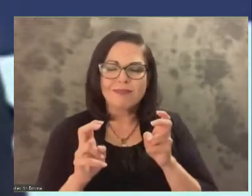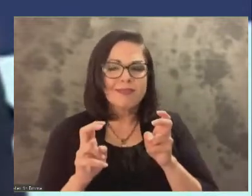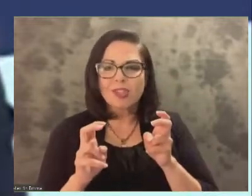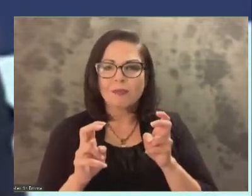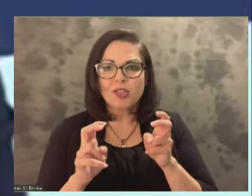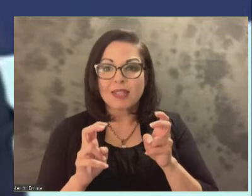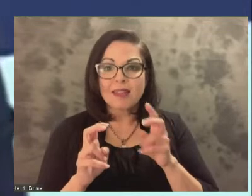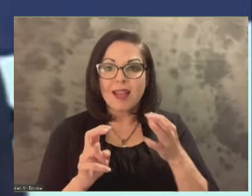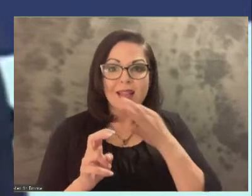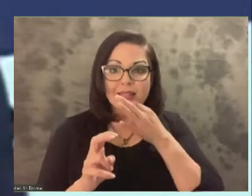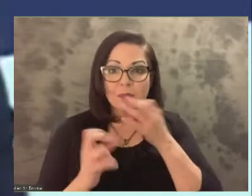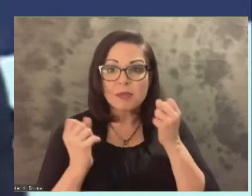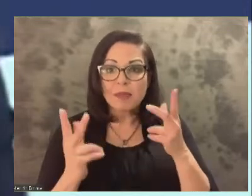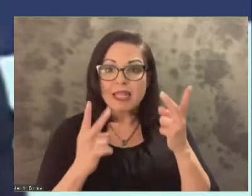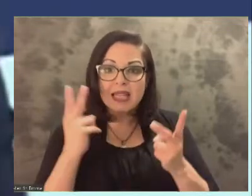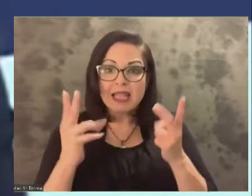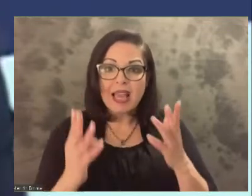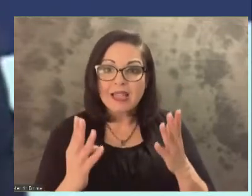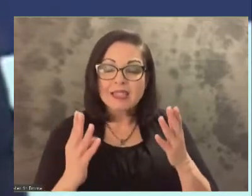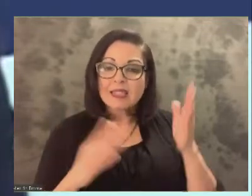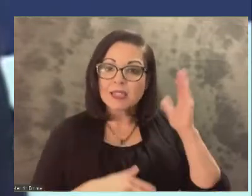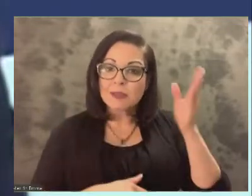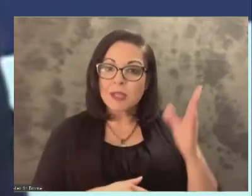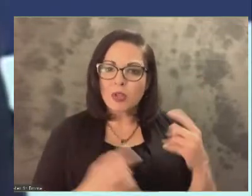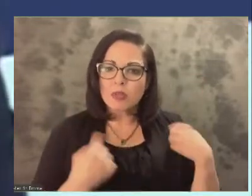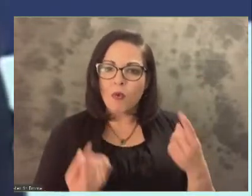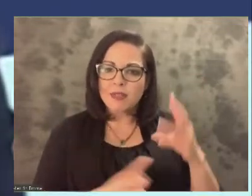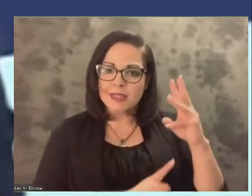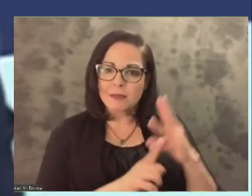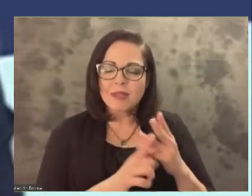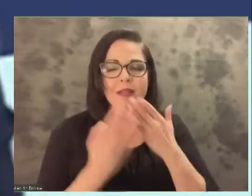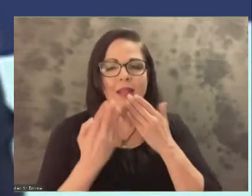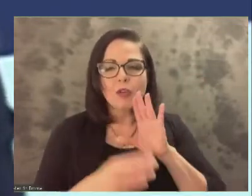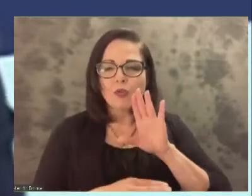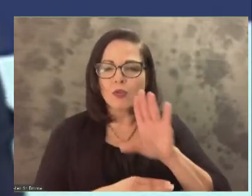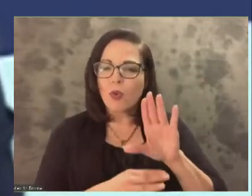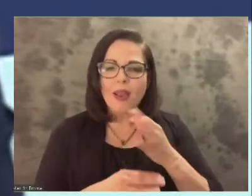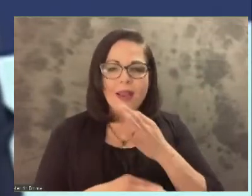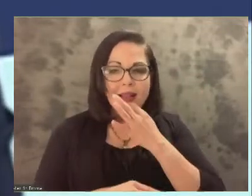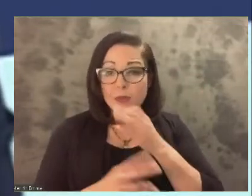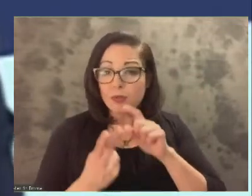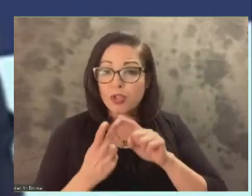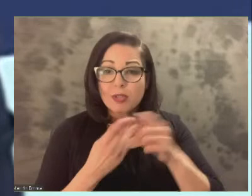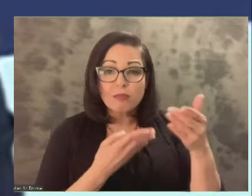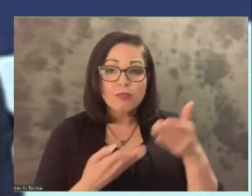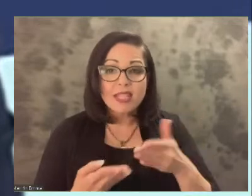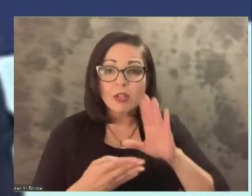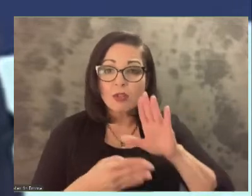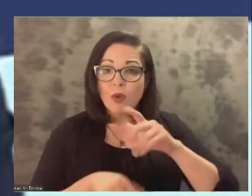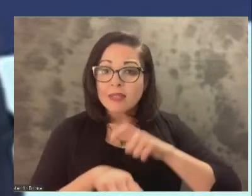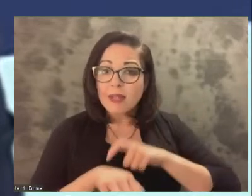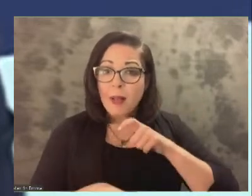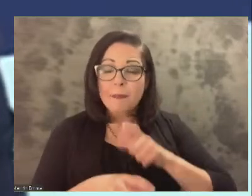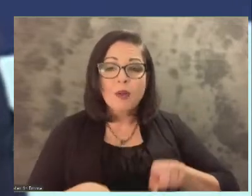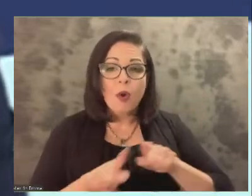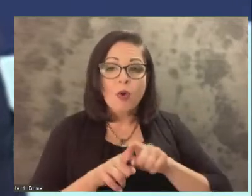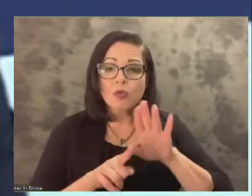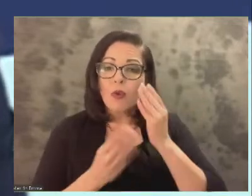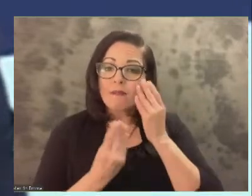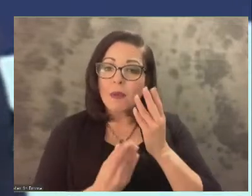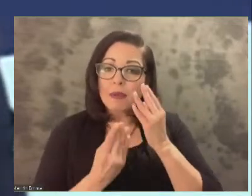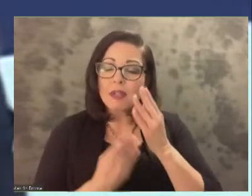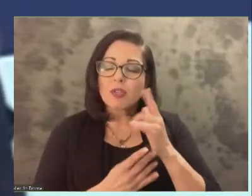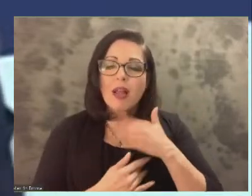and many guest speakers over the past 6 months, thank you for your insight, your expertise, and for your time. I am